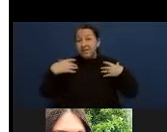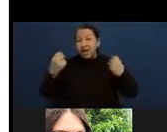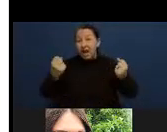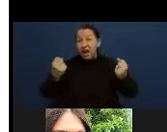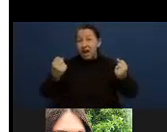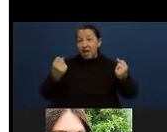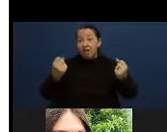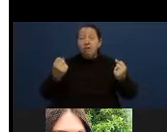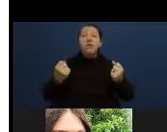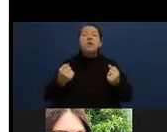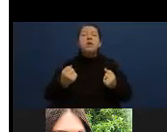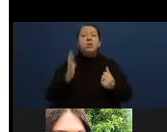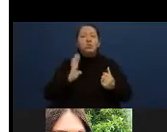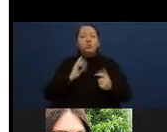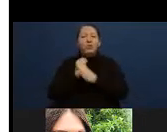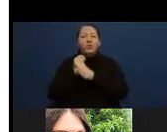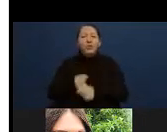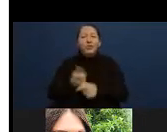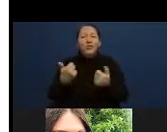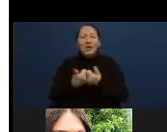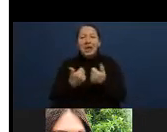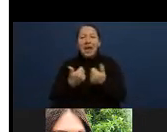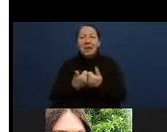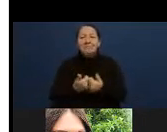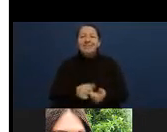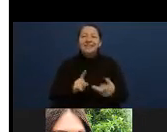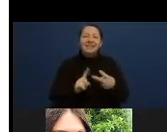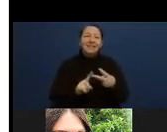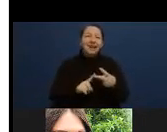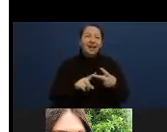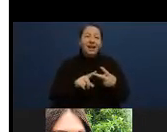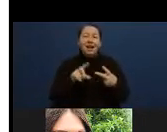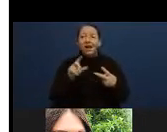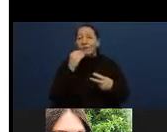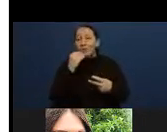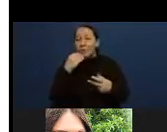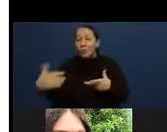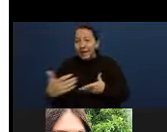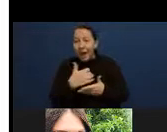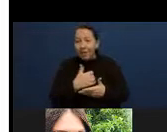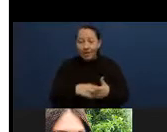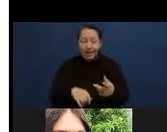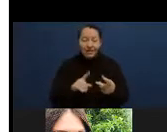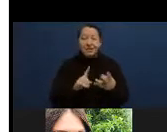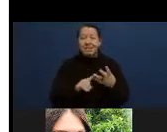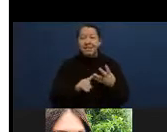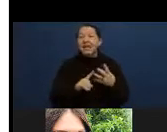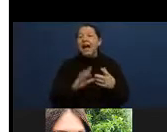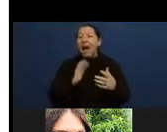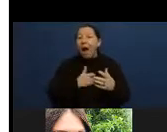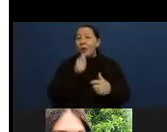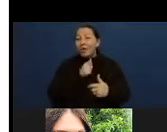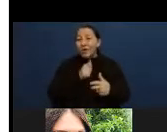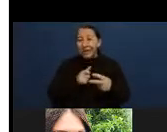traditional games, subsistence gathering, and our endurance in those two areas,